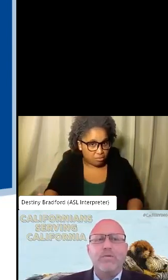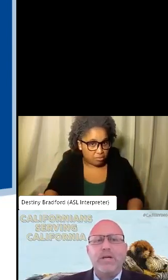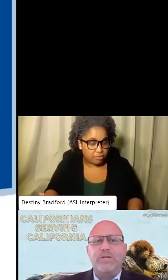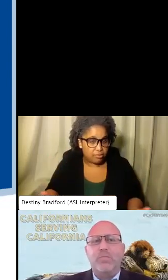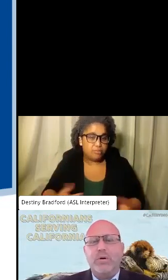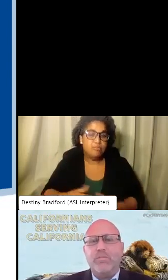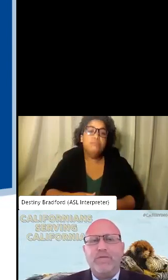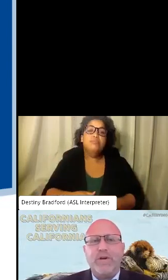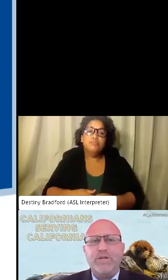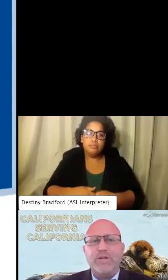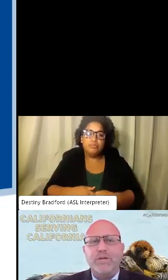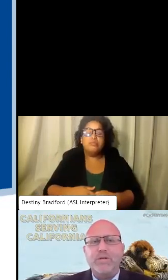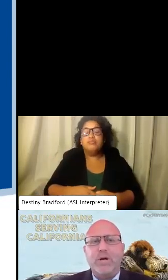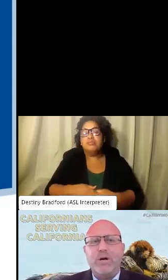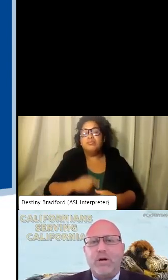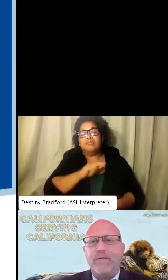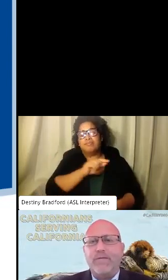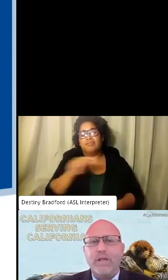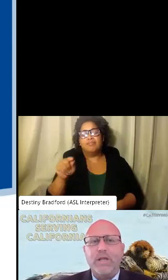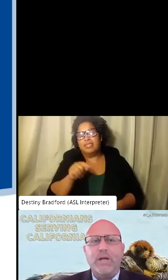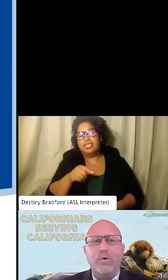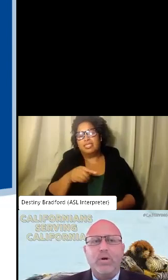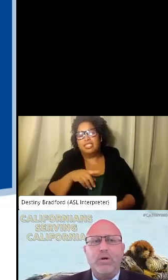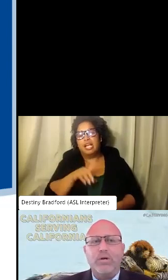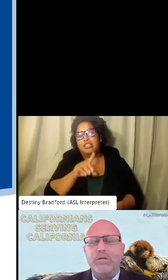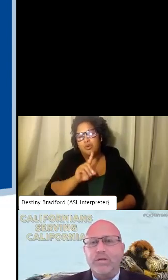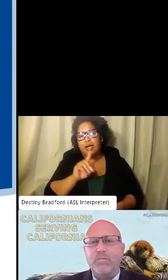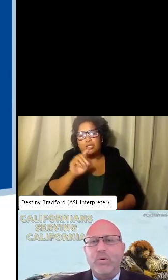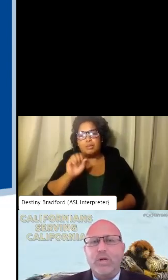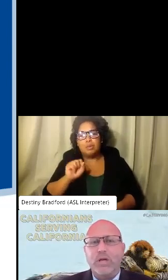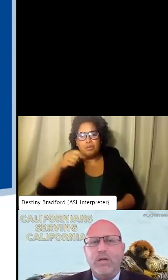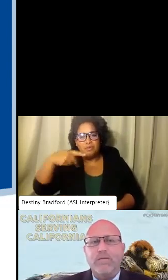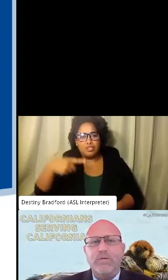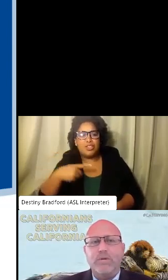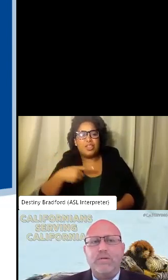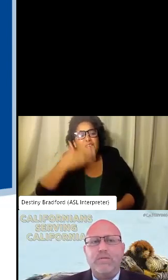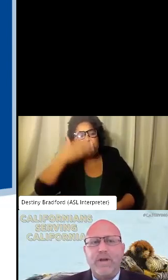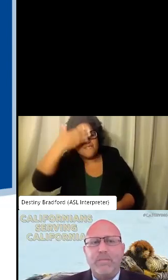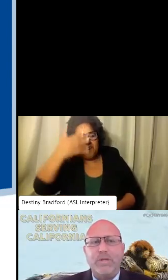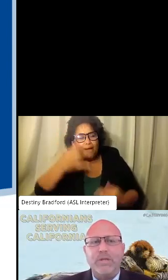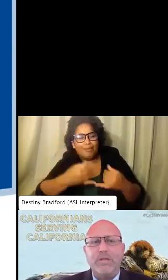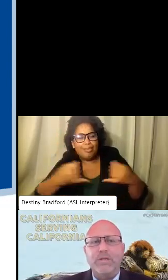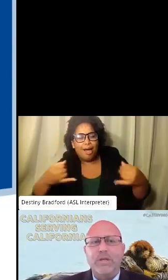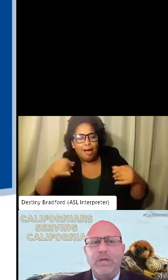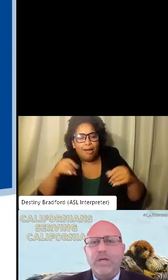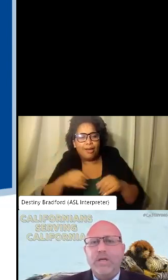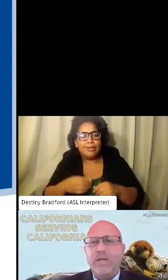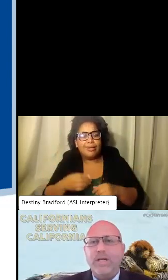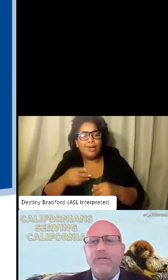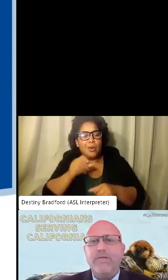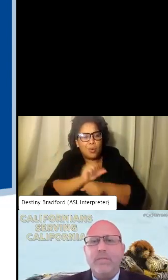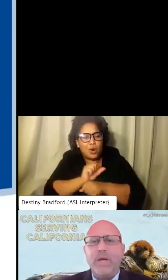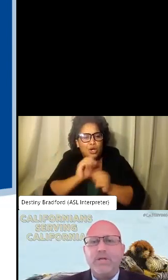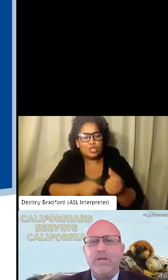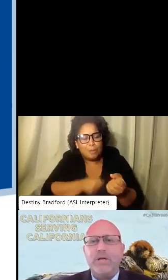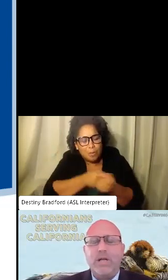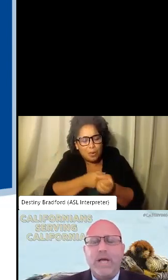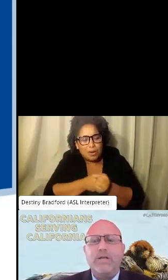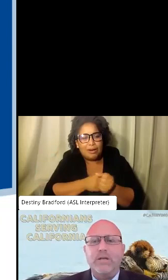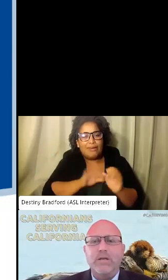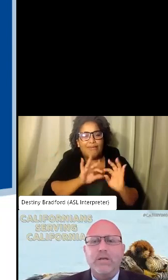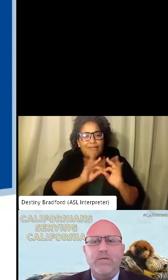These direct support professionals are our frontline workers supporting individuals and families. The